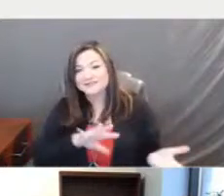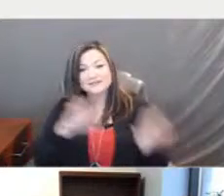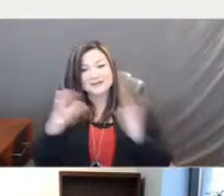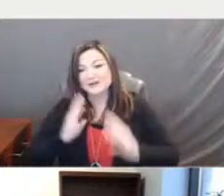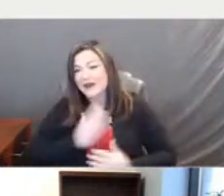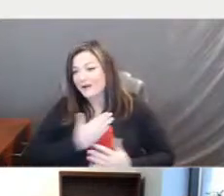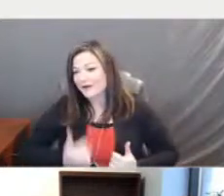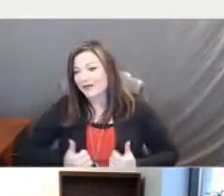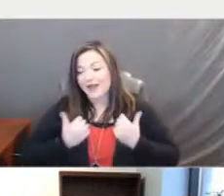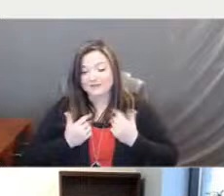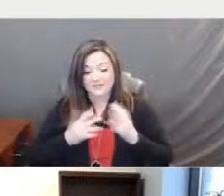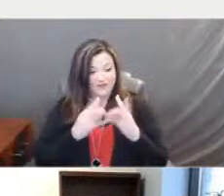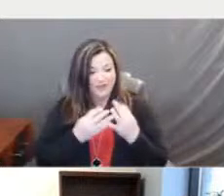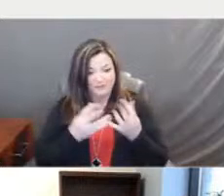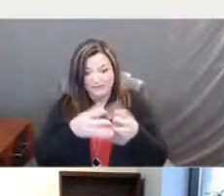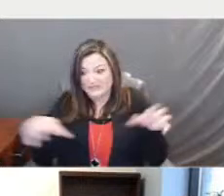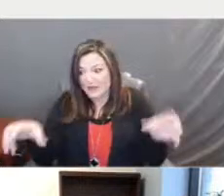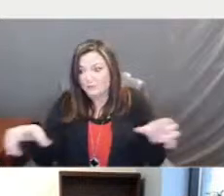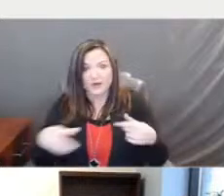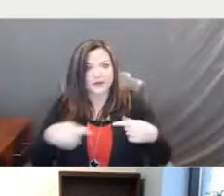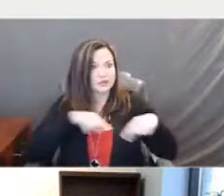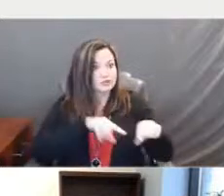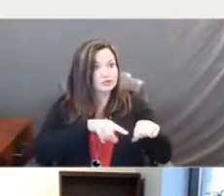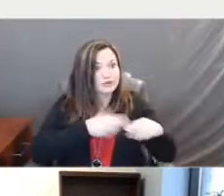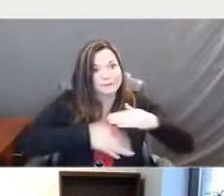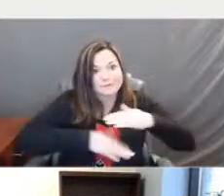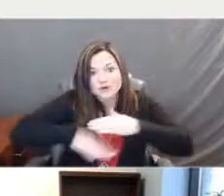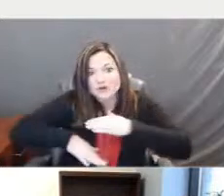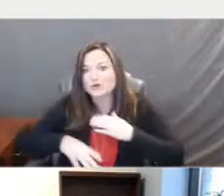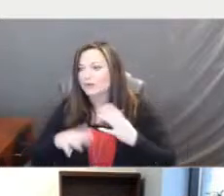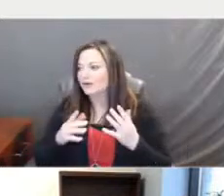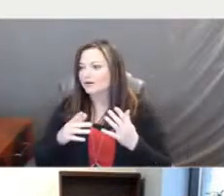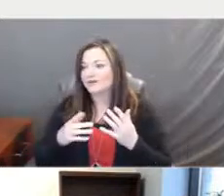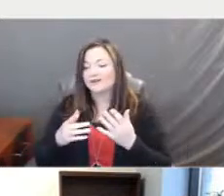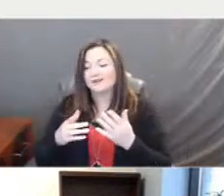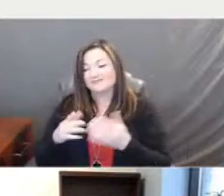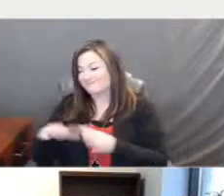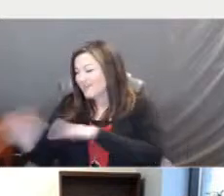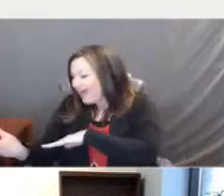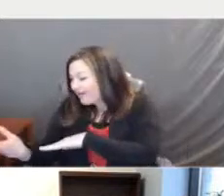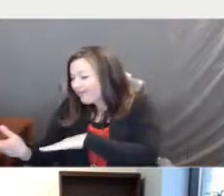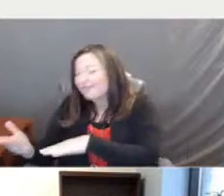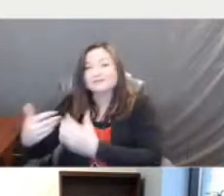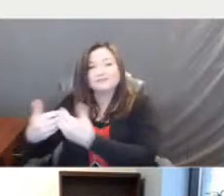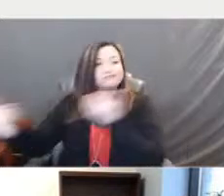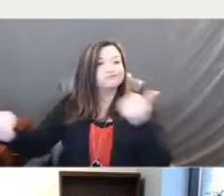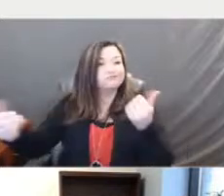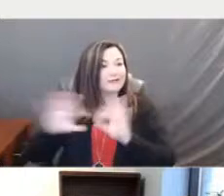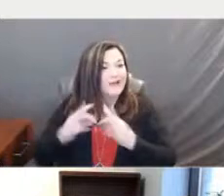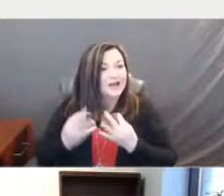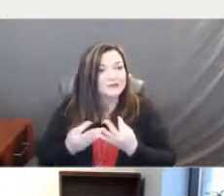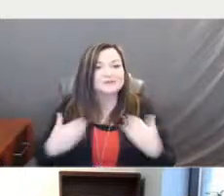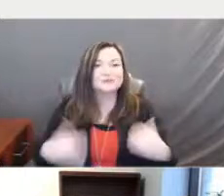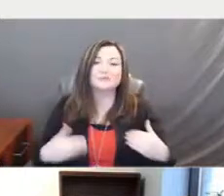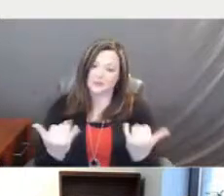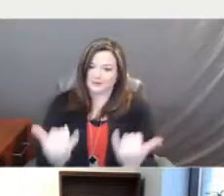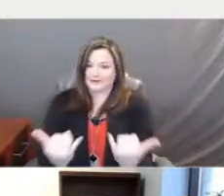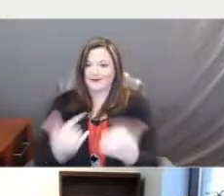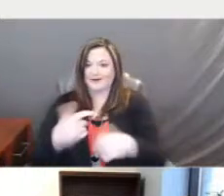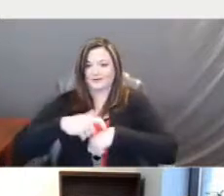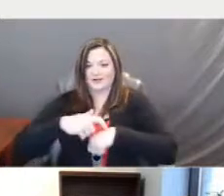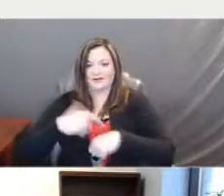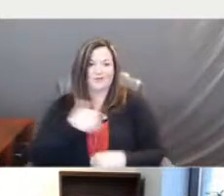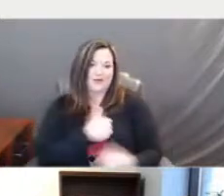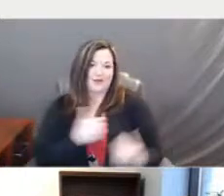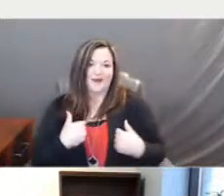It's separated families at the time of birth. It's separated families at the time of death. And we are at a time now where we have options for